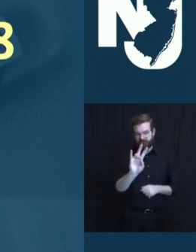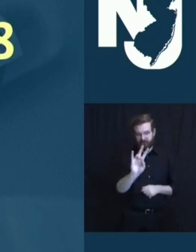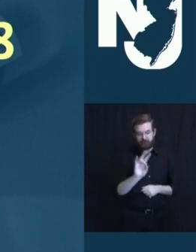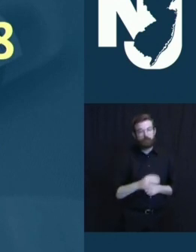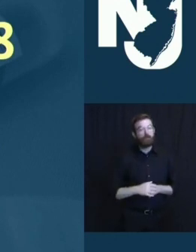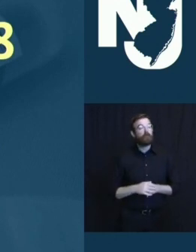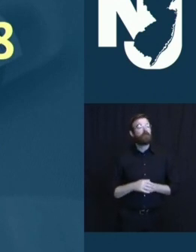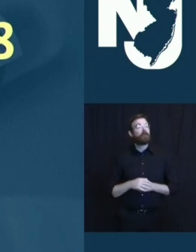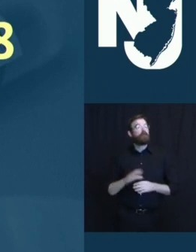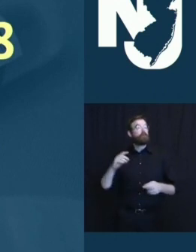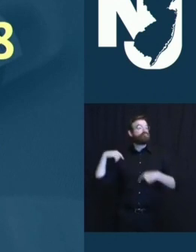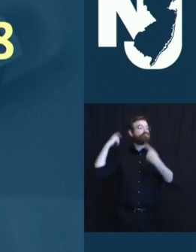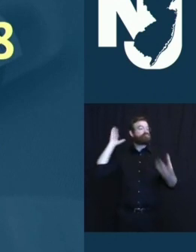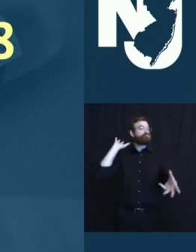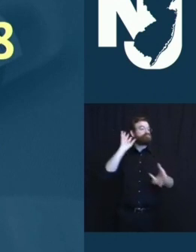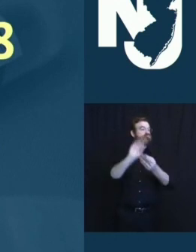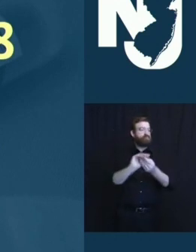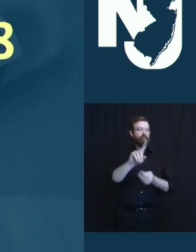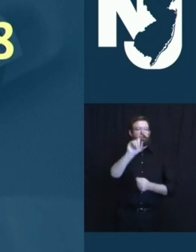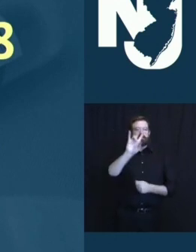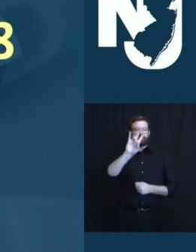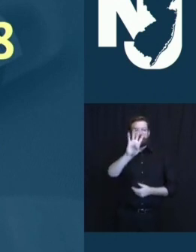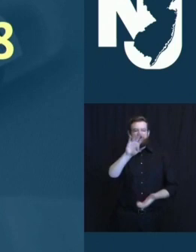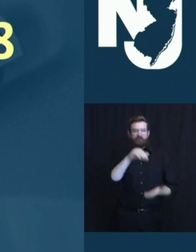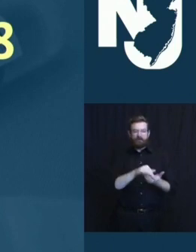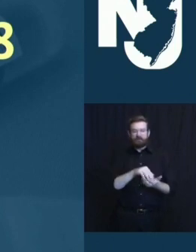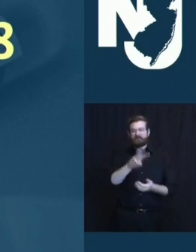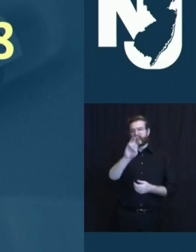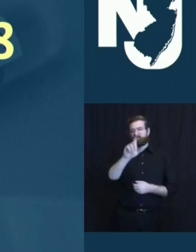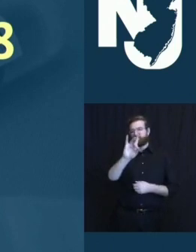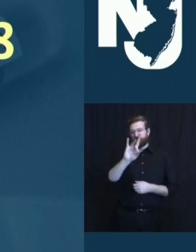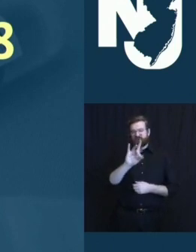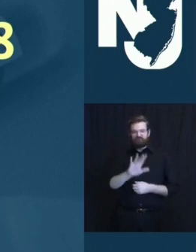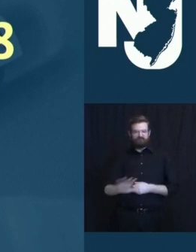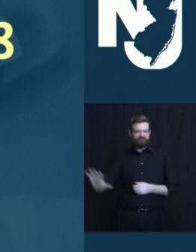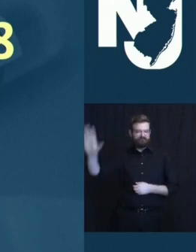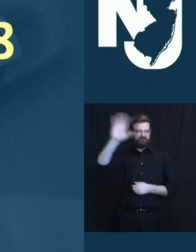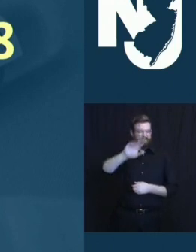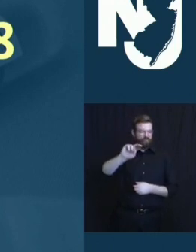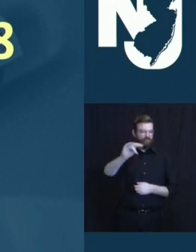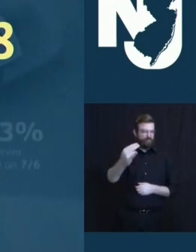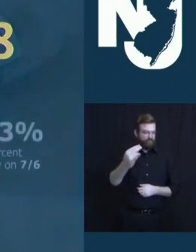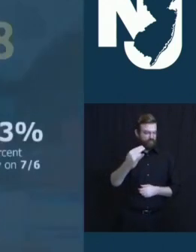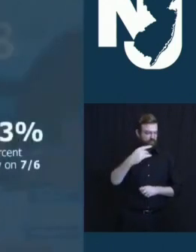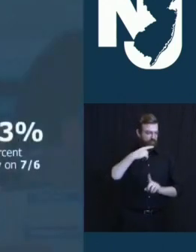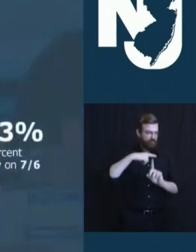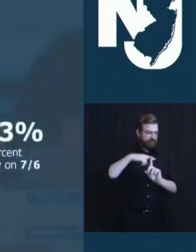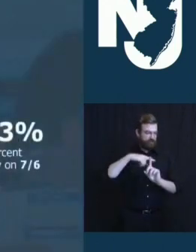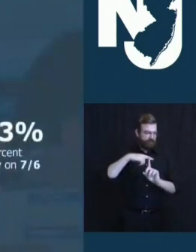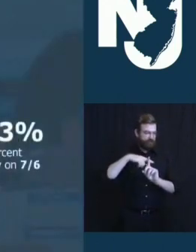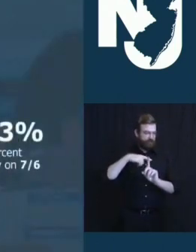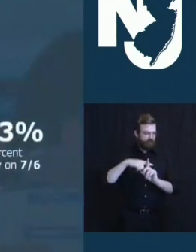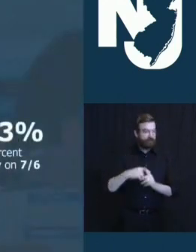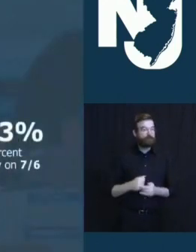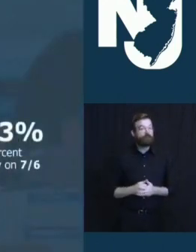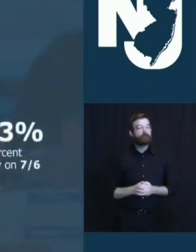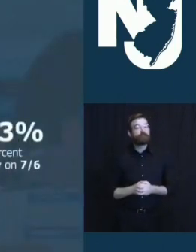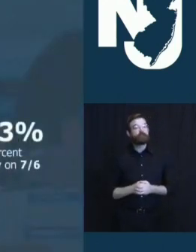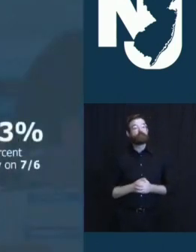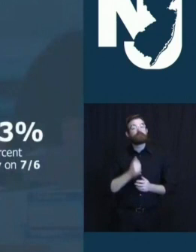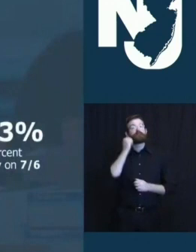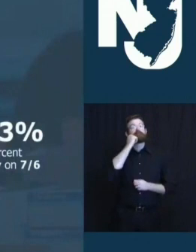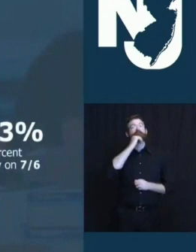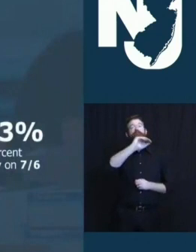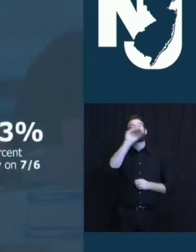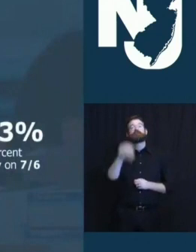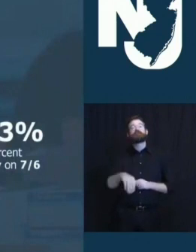174,628. The daily positivity rate for tests conducted on July 6th was 2.23%. That's a little